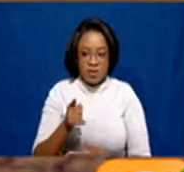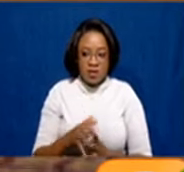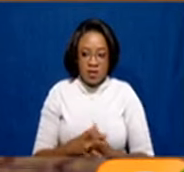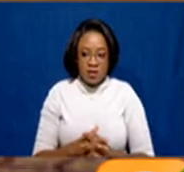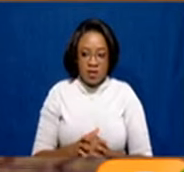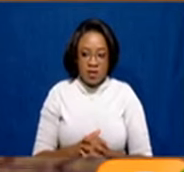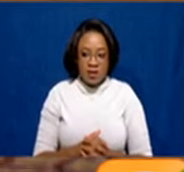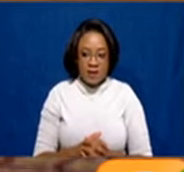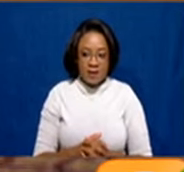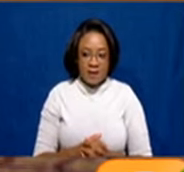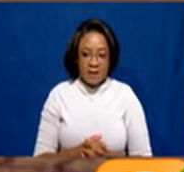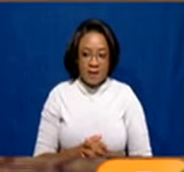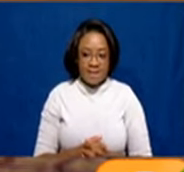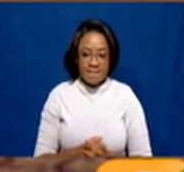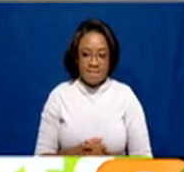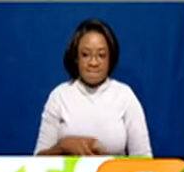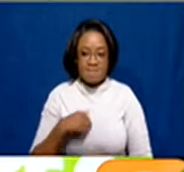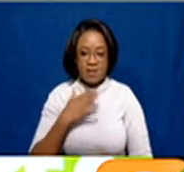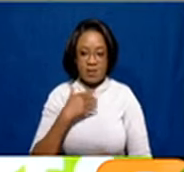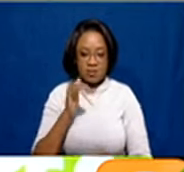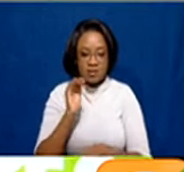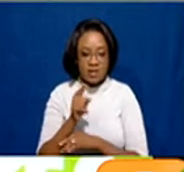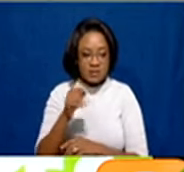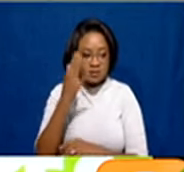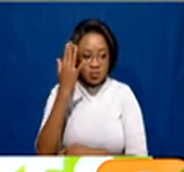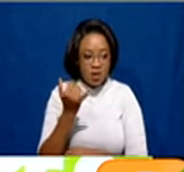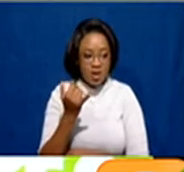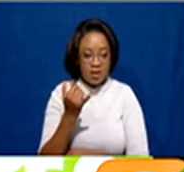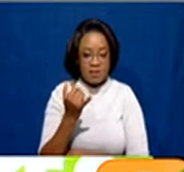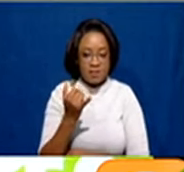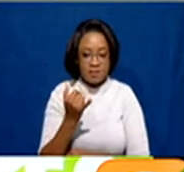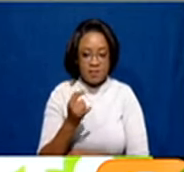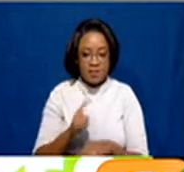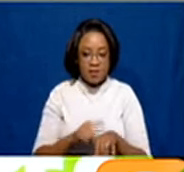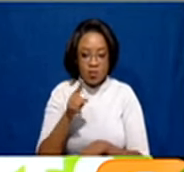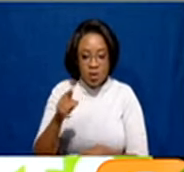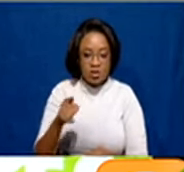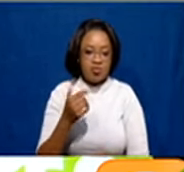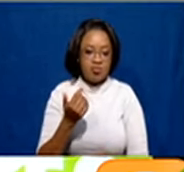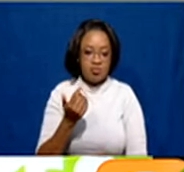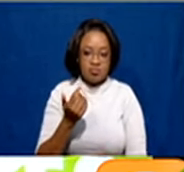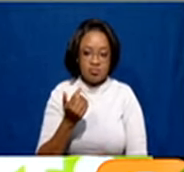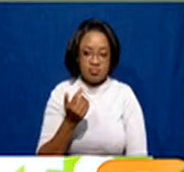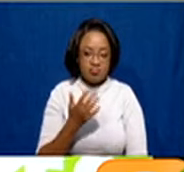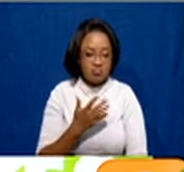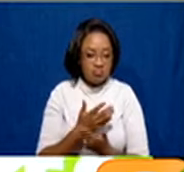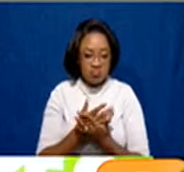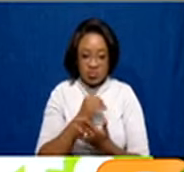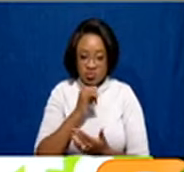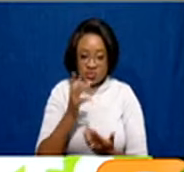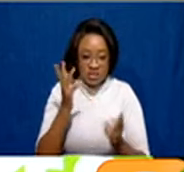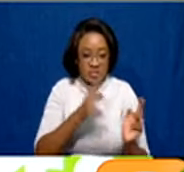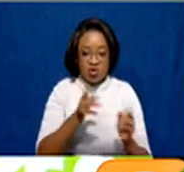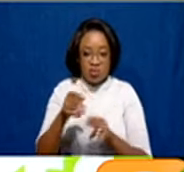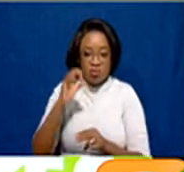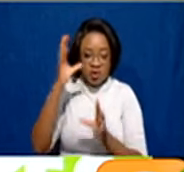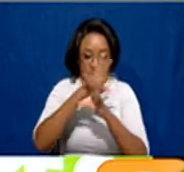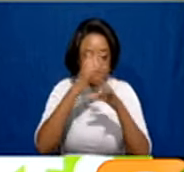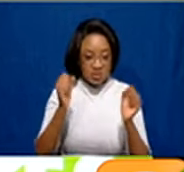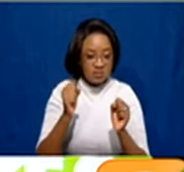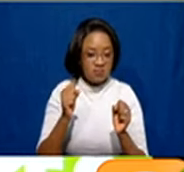ask this because being in the limelight, being the daughter of not just any politician, being the daughter of the